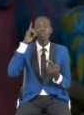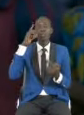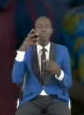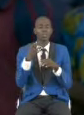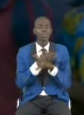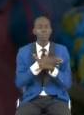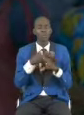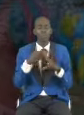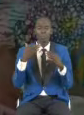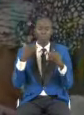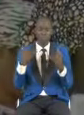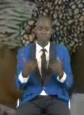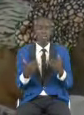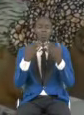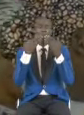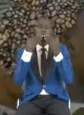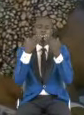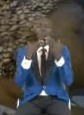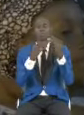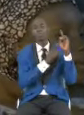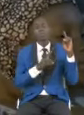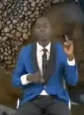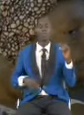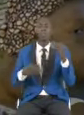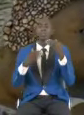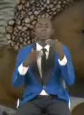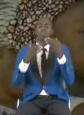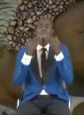Thank you, Lord. Thank you. Thank you, Lord.